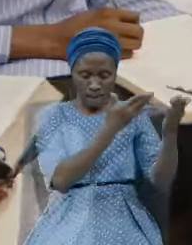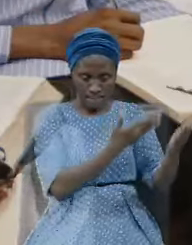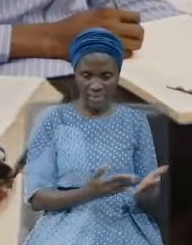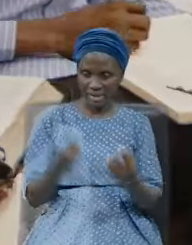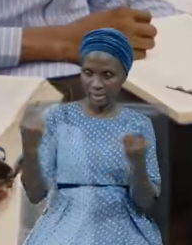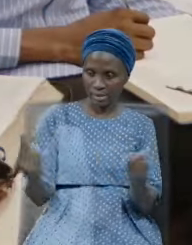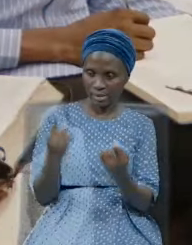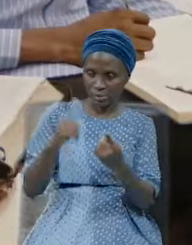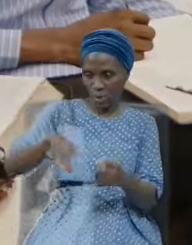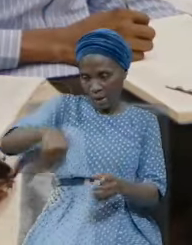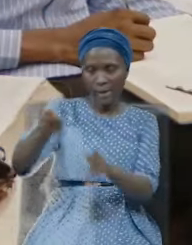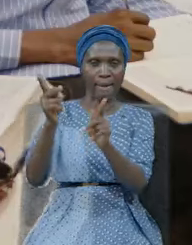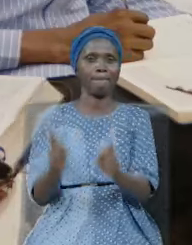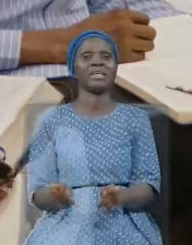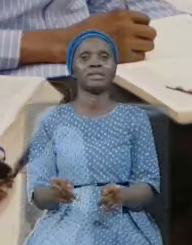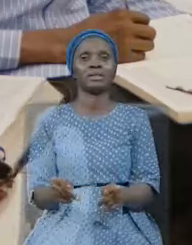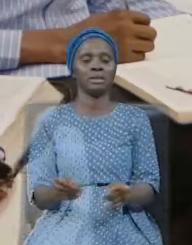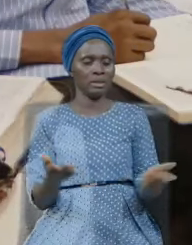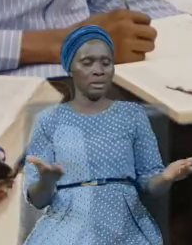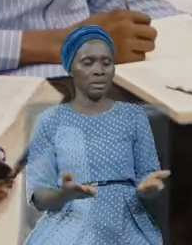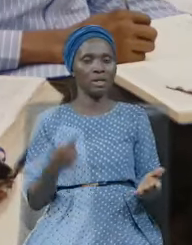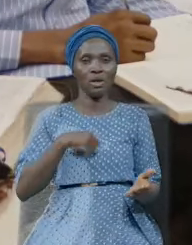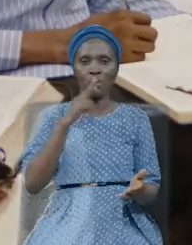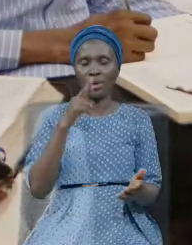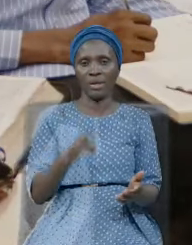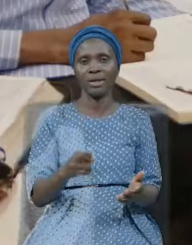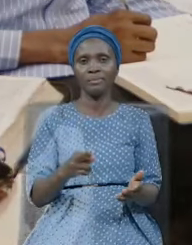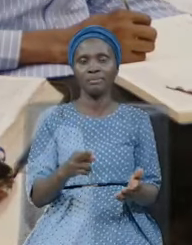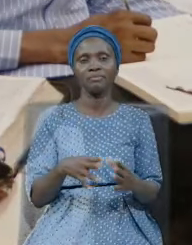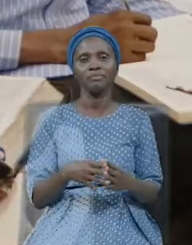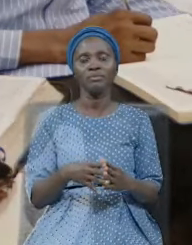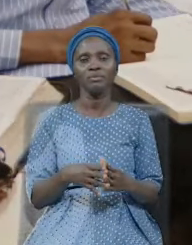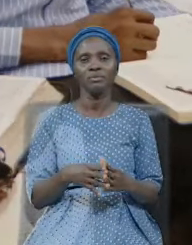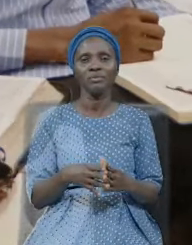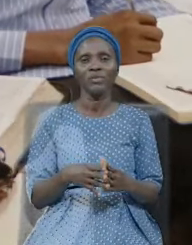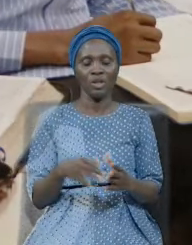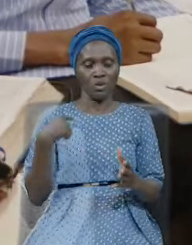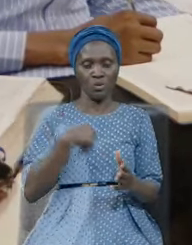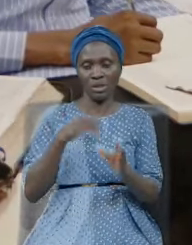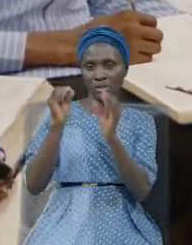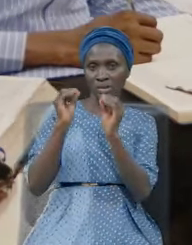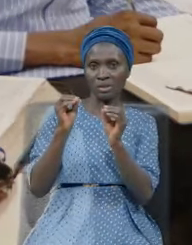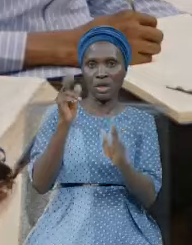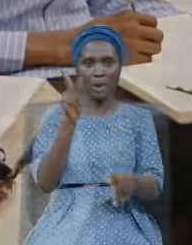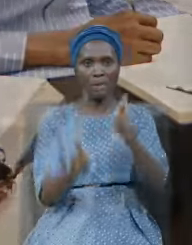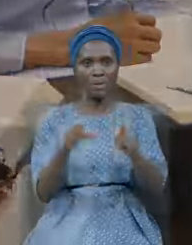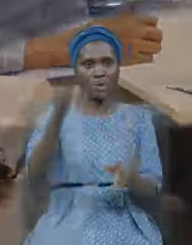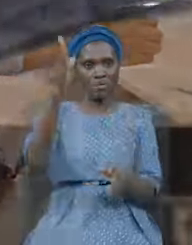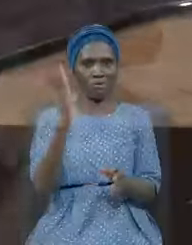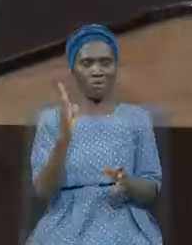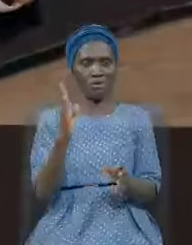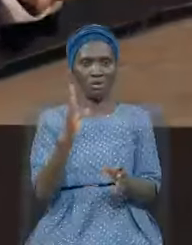we are, we're doing all we can to teach the people of God. And you come